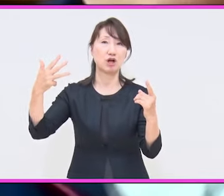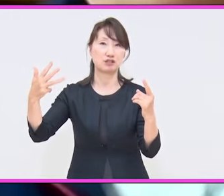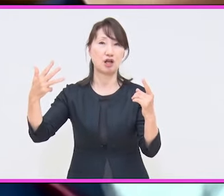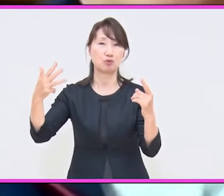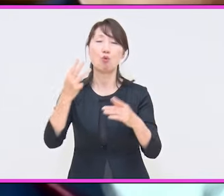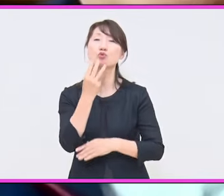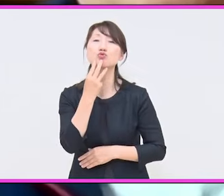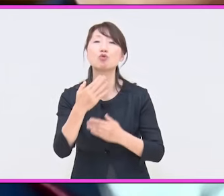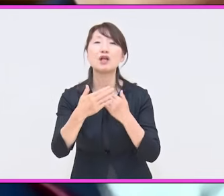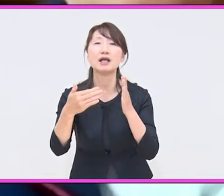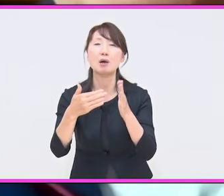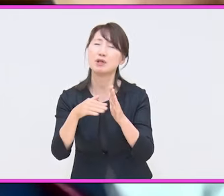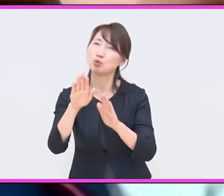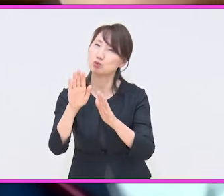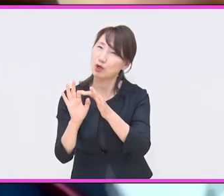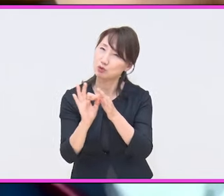about